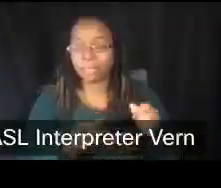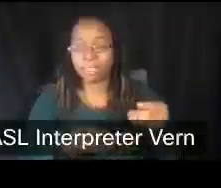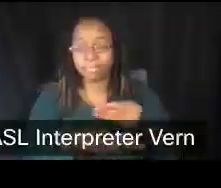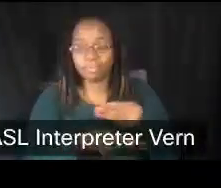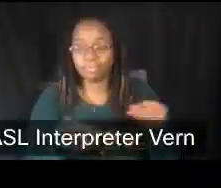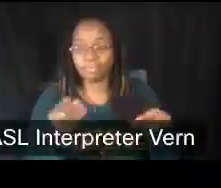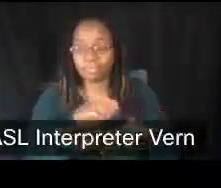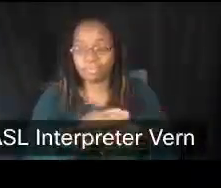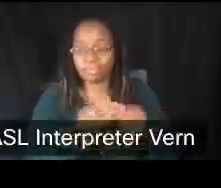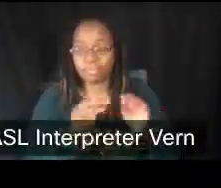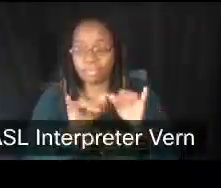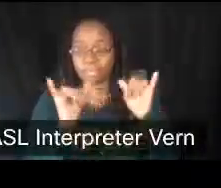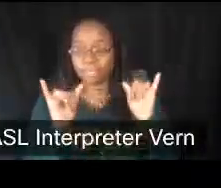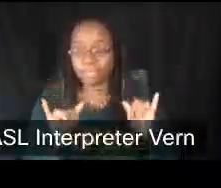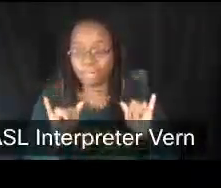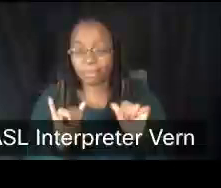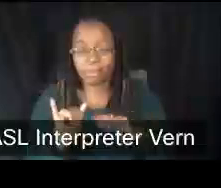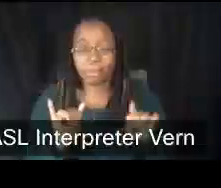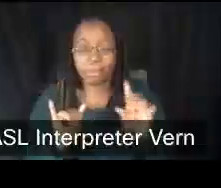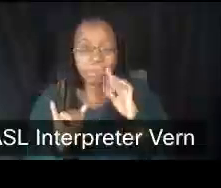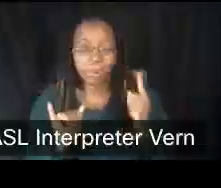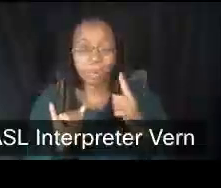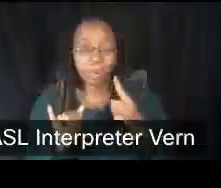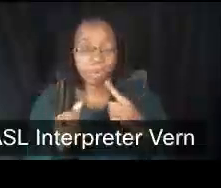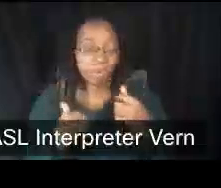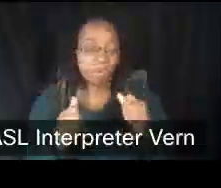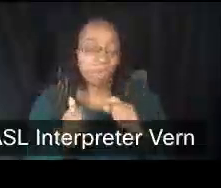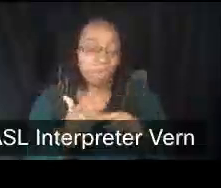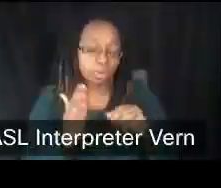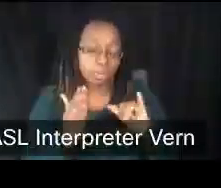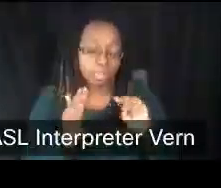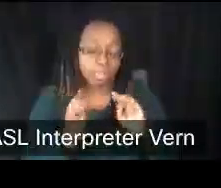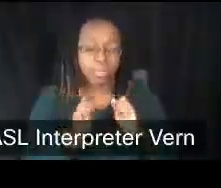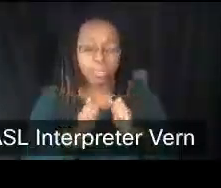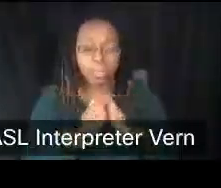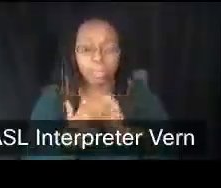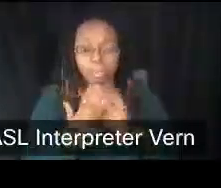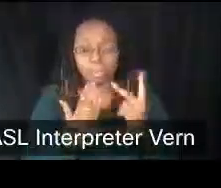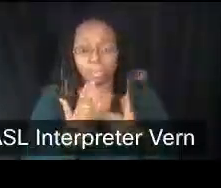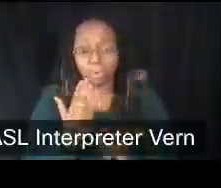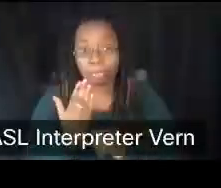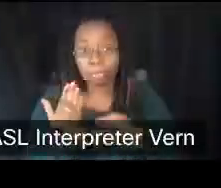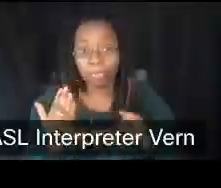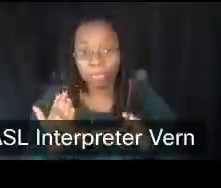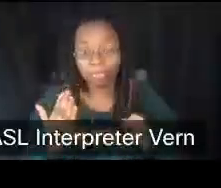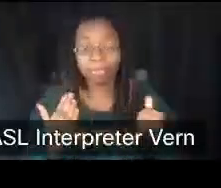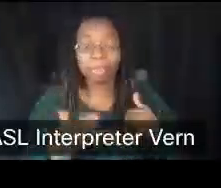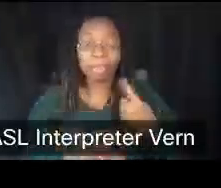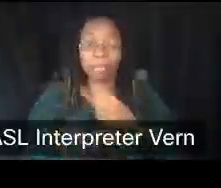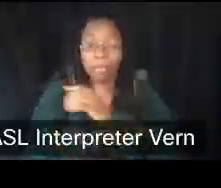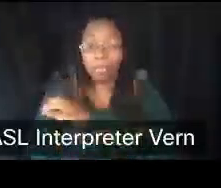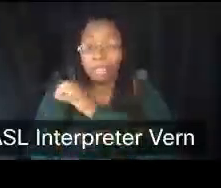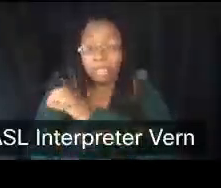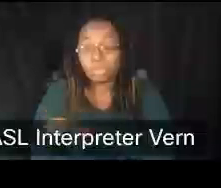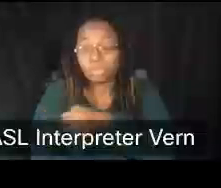systems, that they would always check in with program staff. So there was a clinician that they've